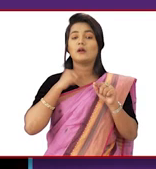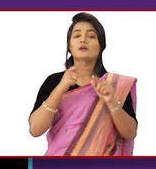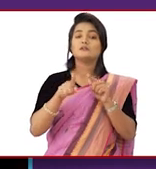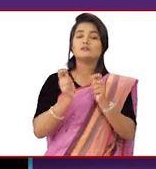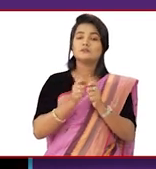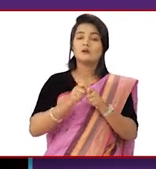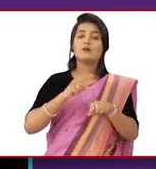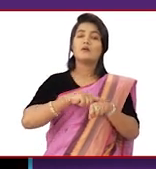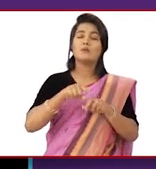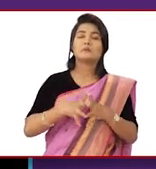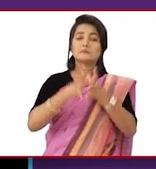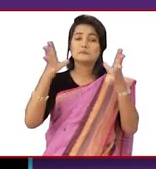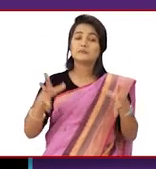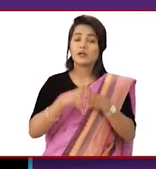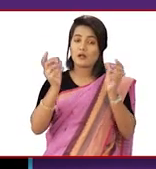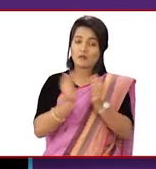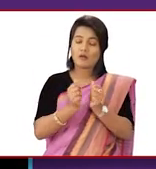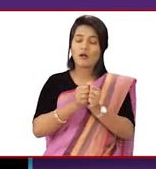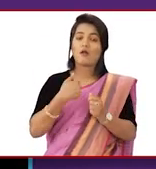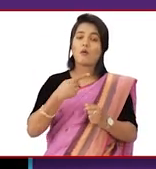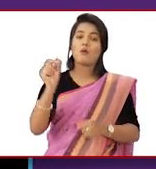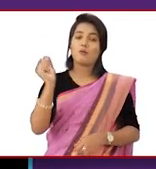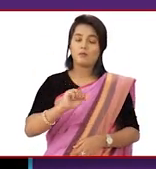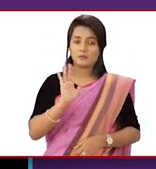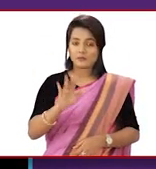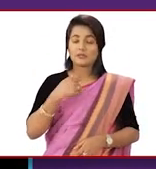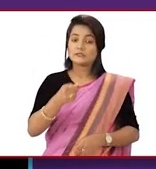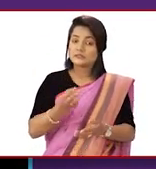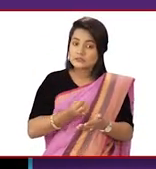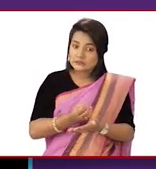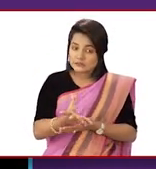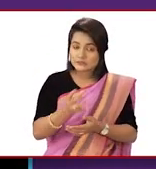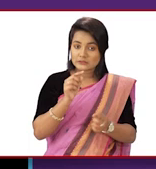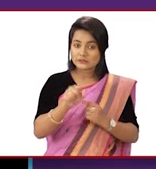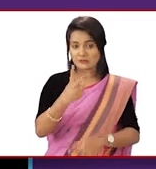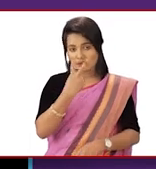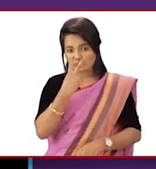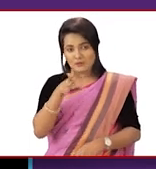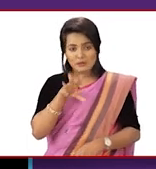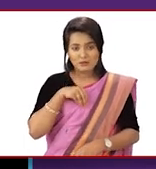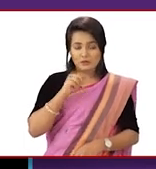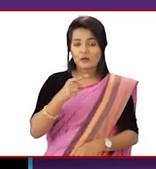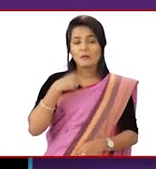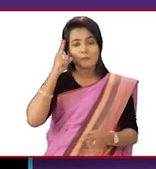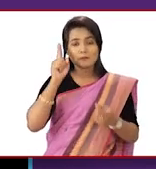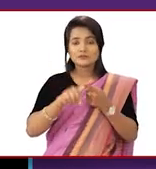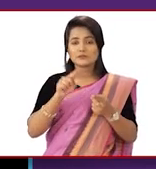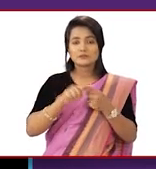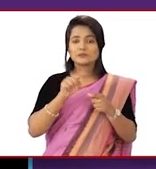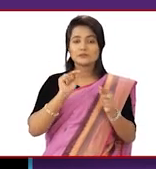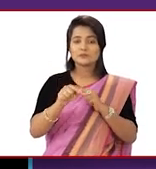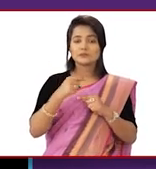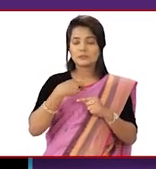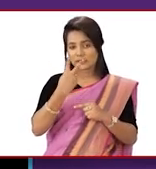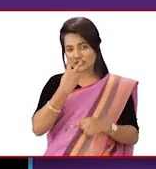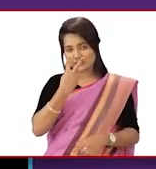definitely have a lot of things to do. But just to start, I think if we look at, as I mentioned a little while ago, is that if we